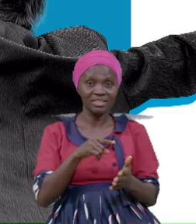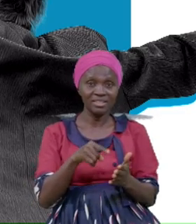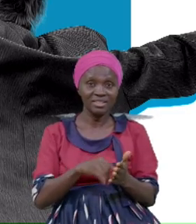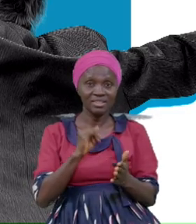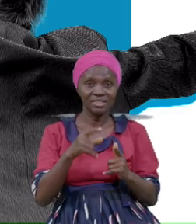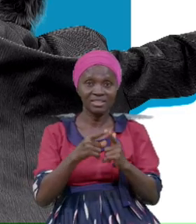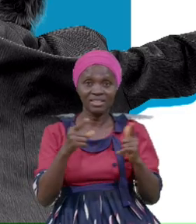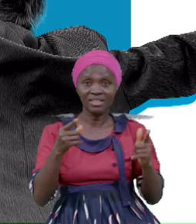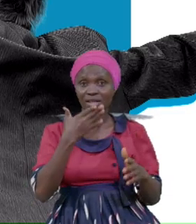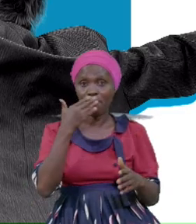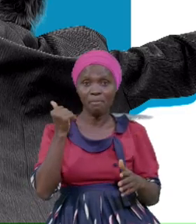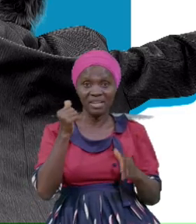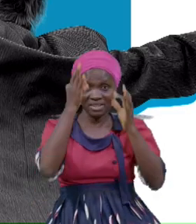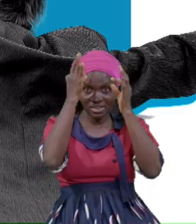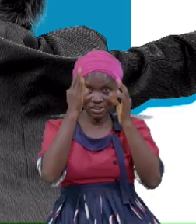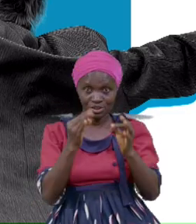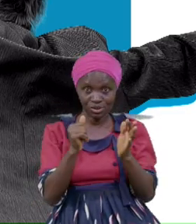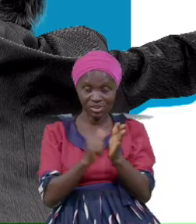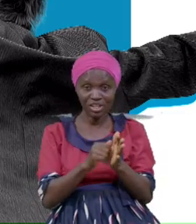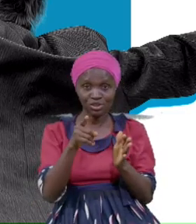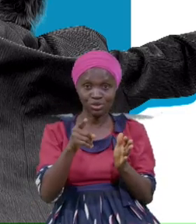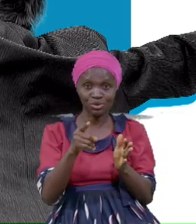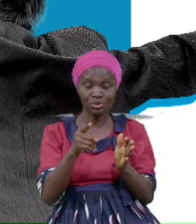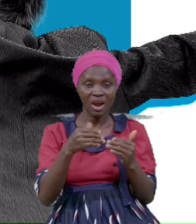you will ever make in life.